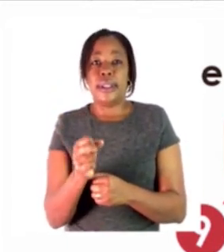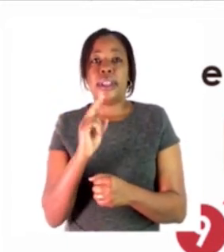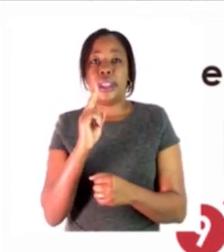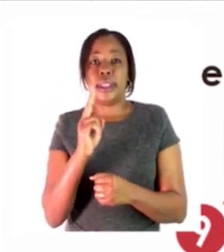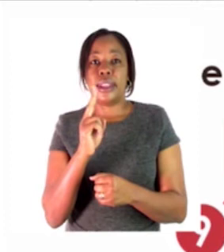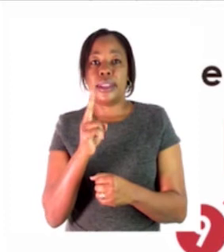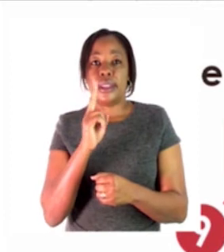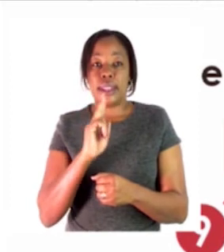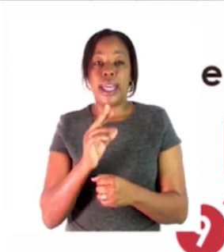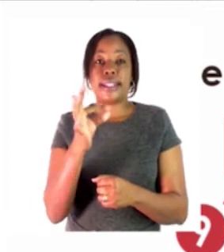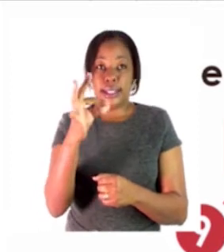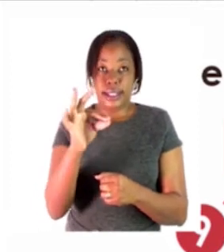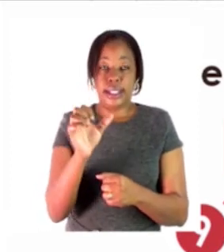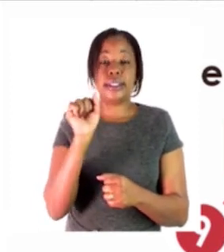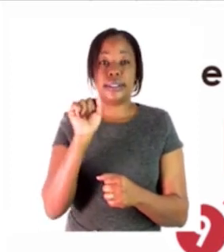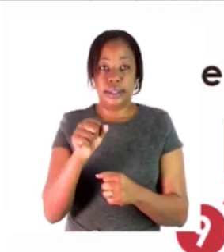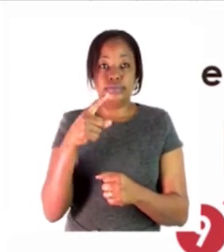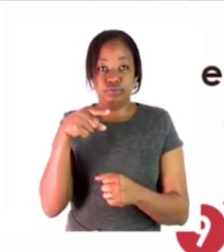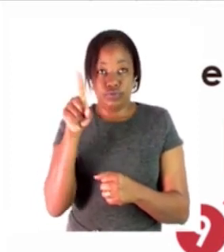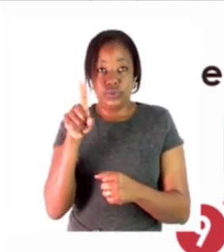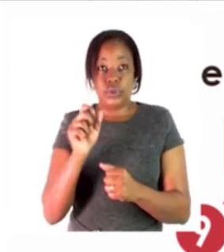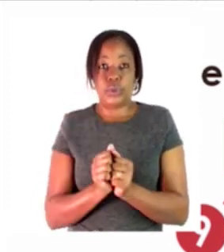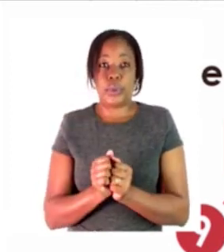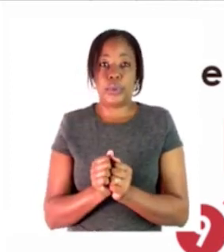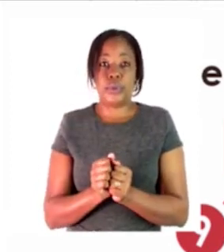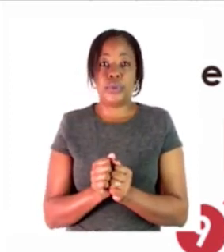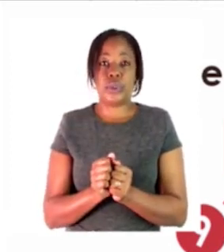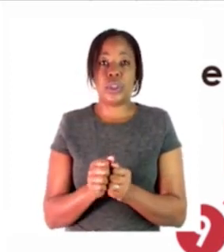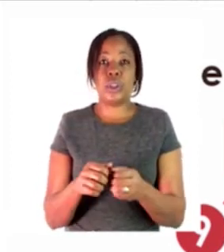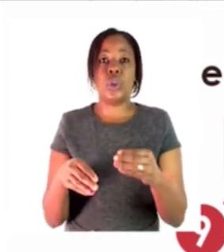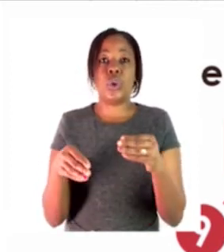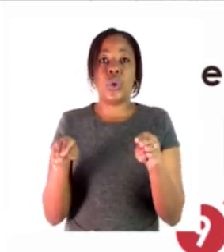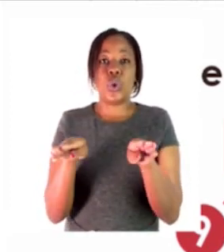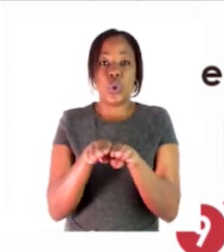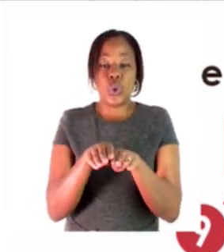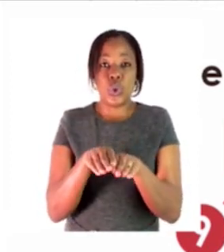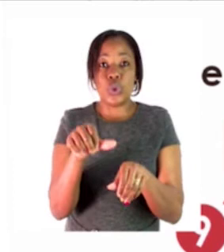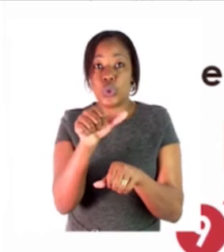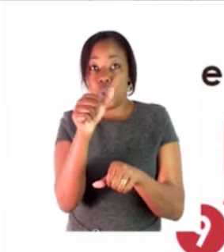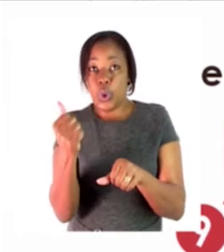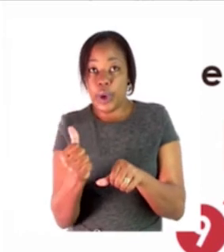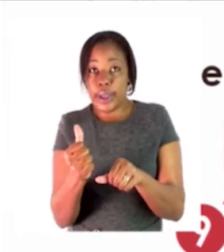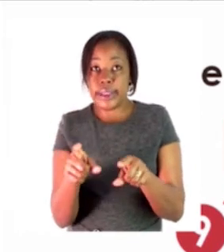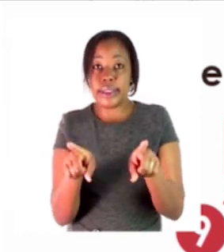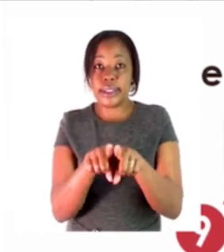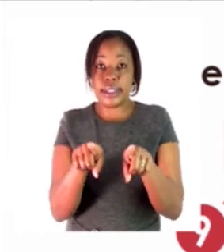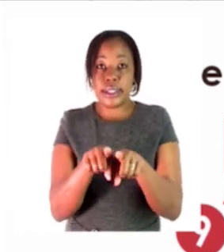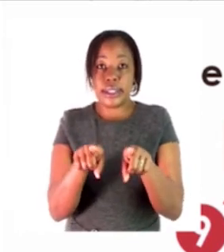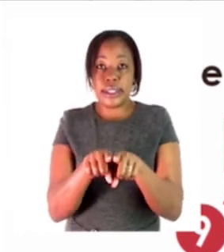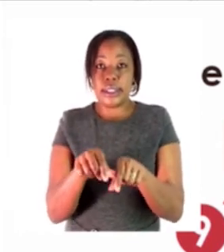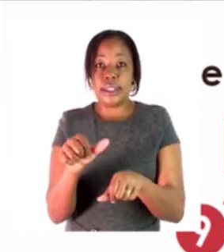other combinations of number that can give you a 9 and do the other with the other box. So do the same with the